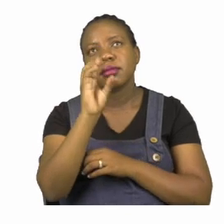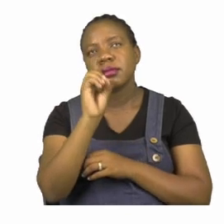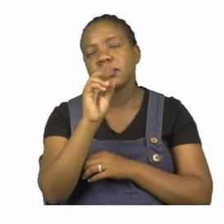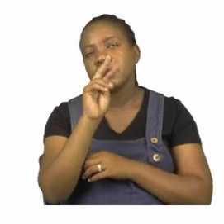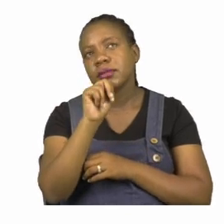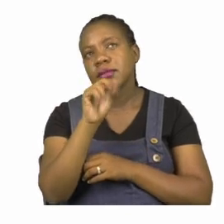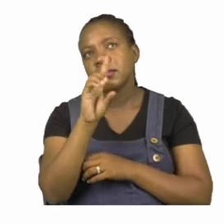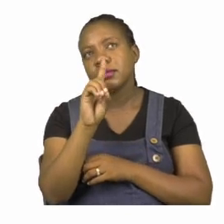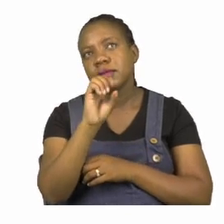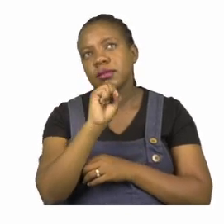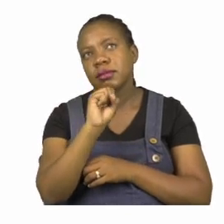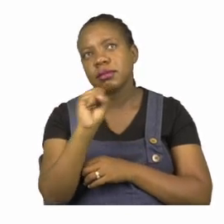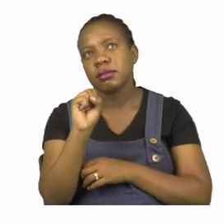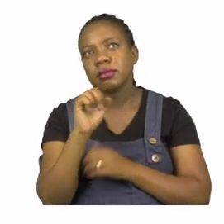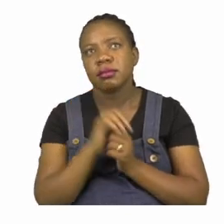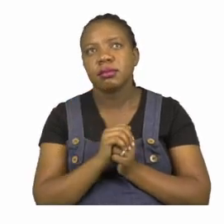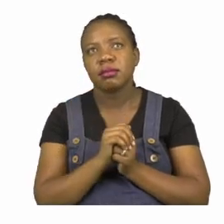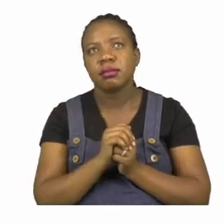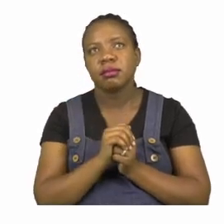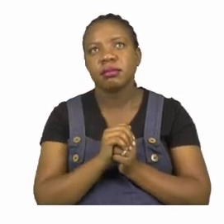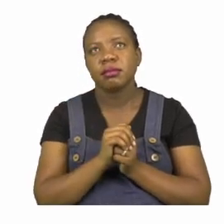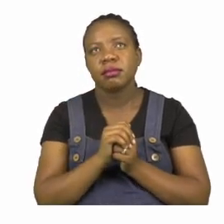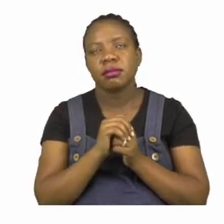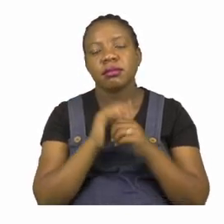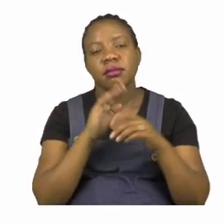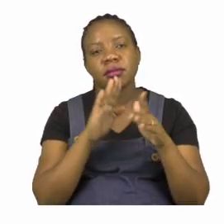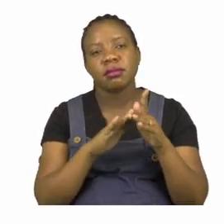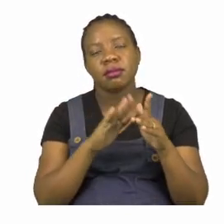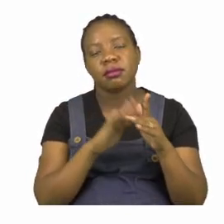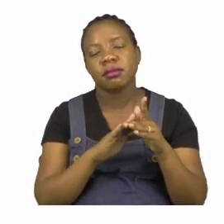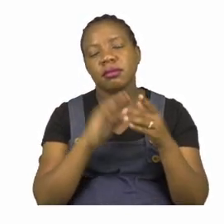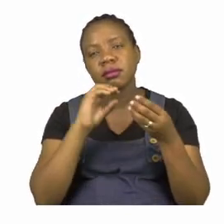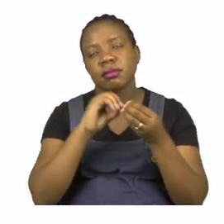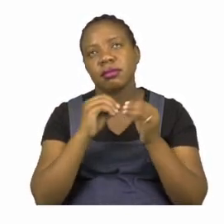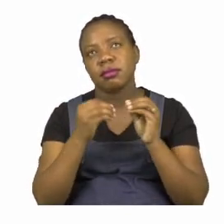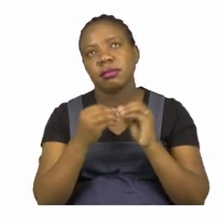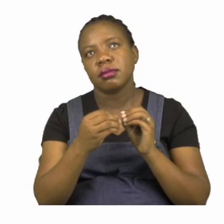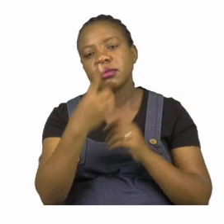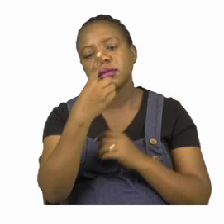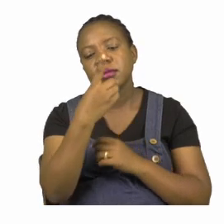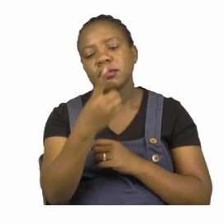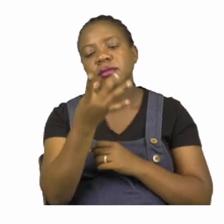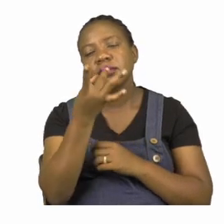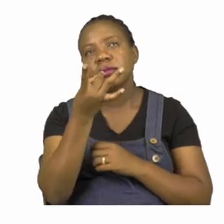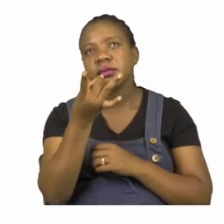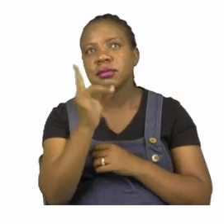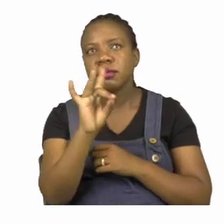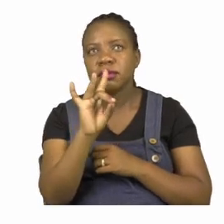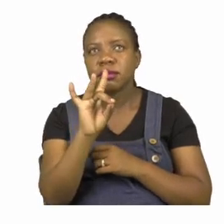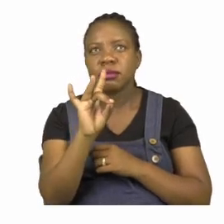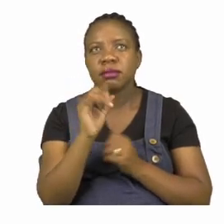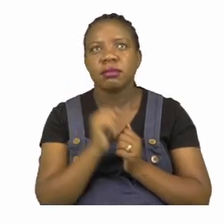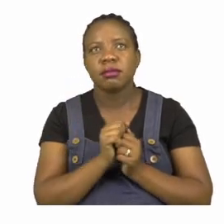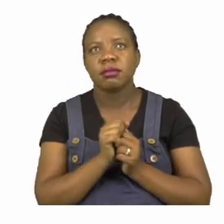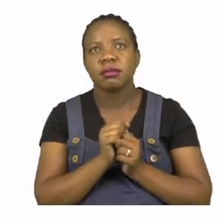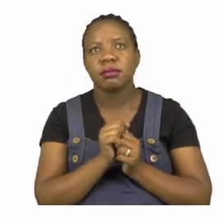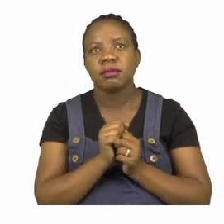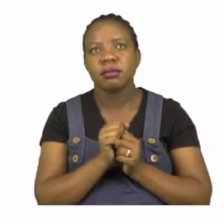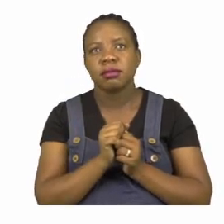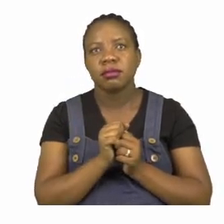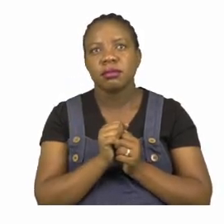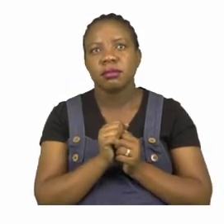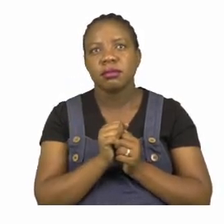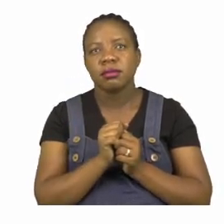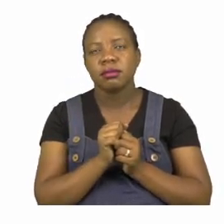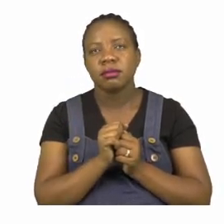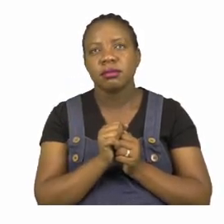it's all about the number 18. Now, we're going to do the last two so that you will know what to do